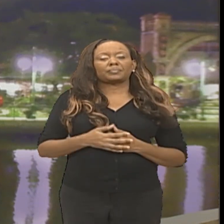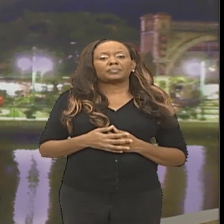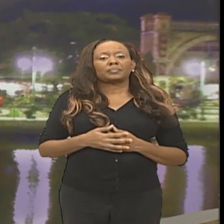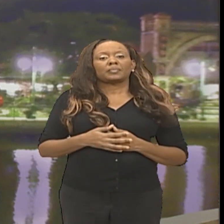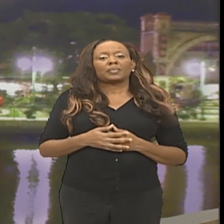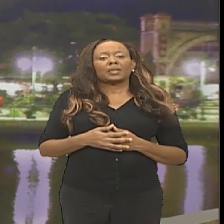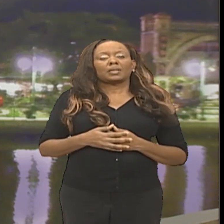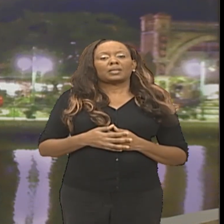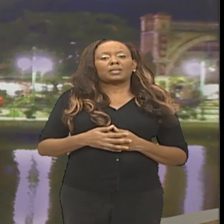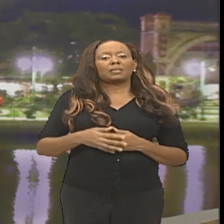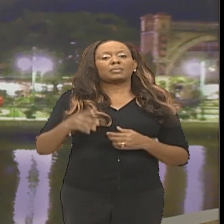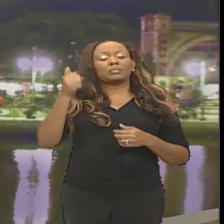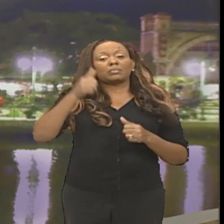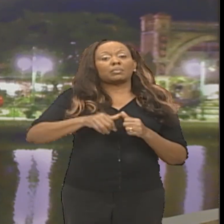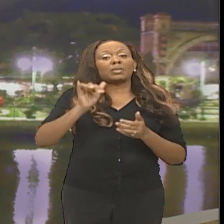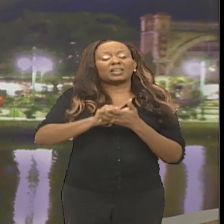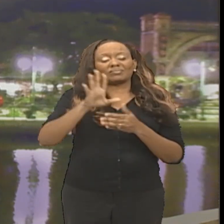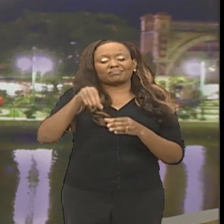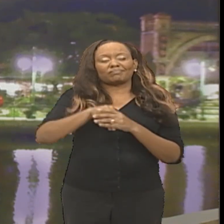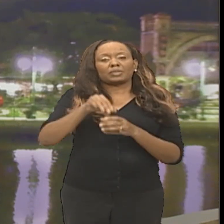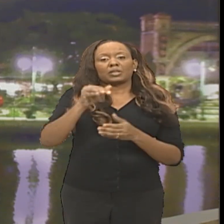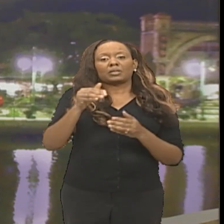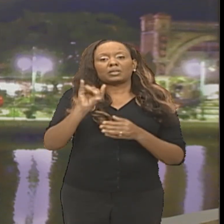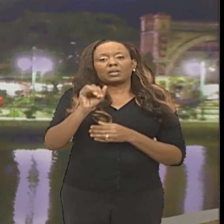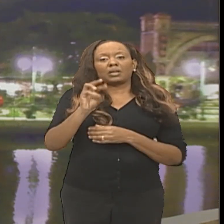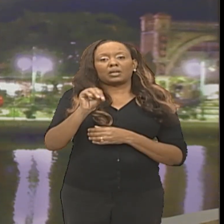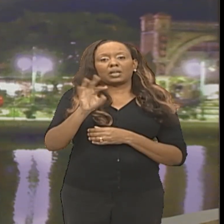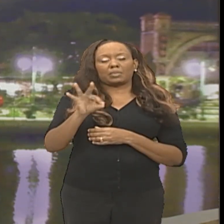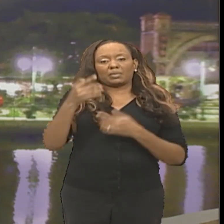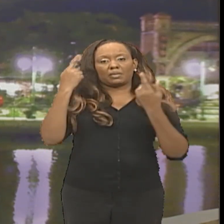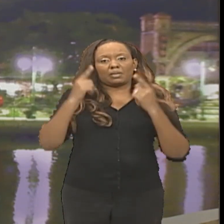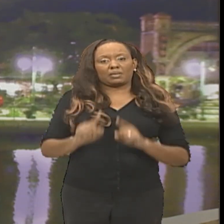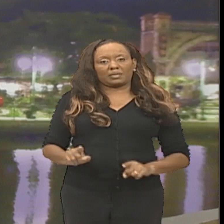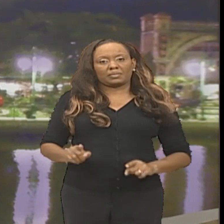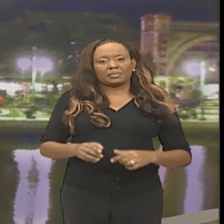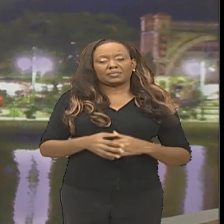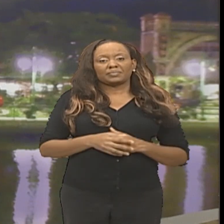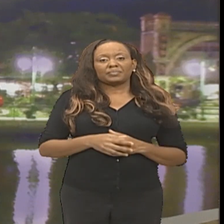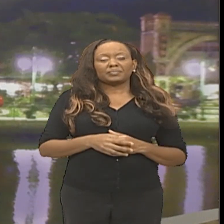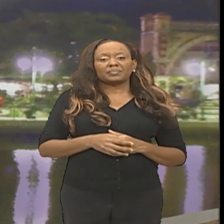on as part of its management with the International Monetary Fund.